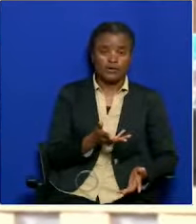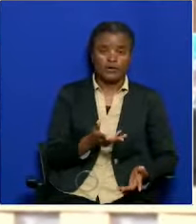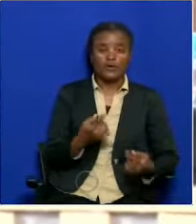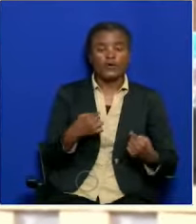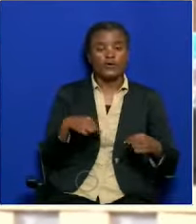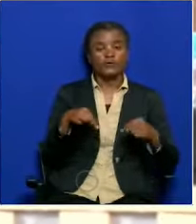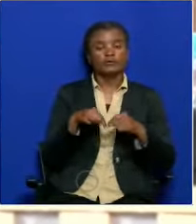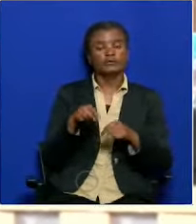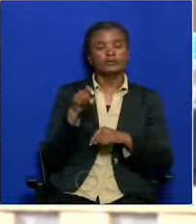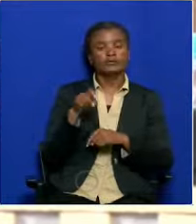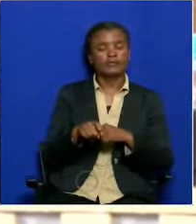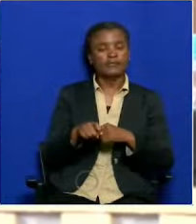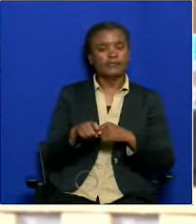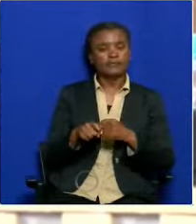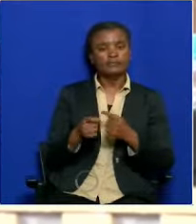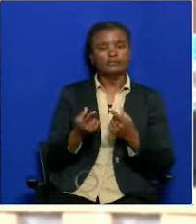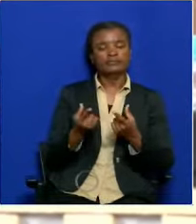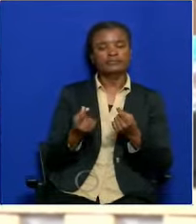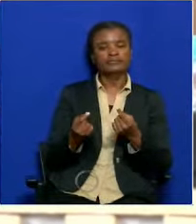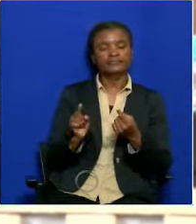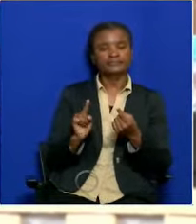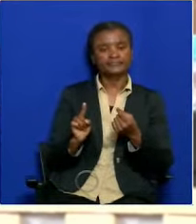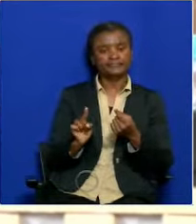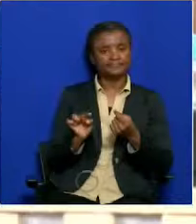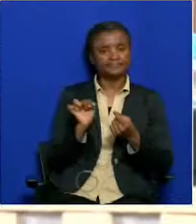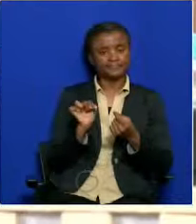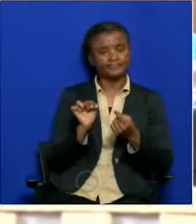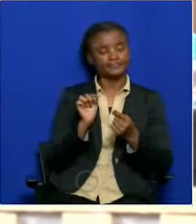give out the good perspective, other than